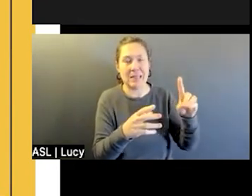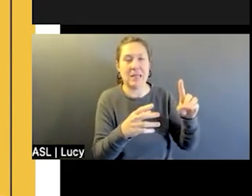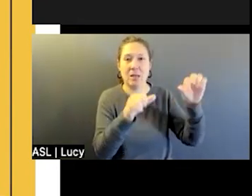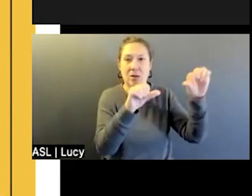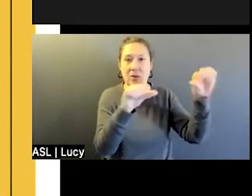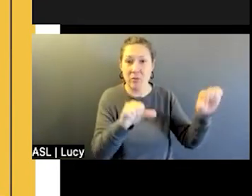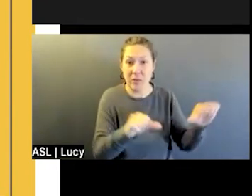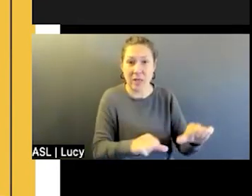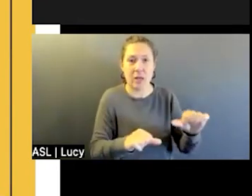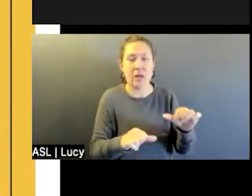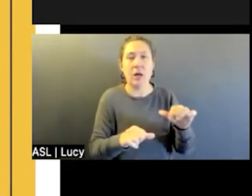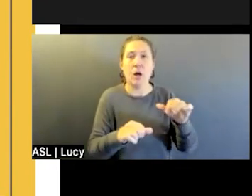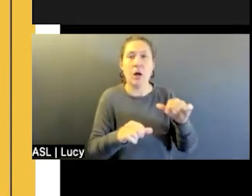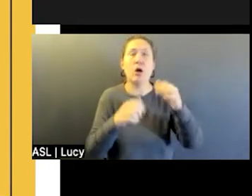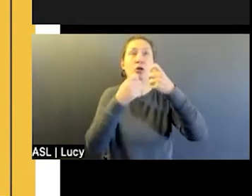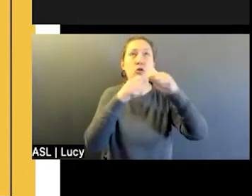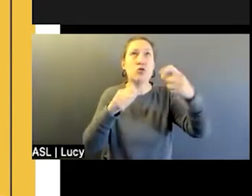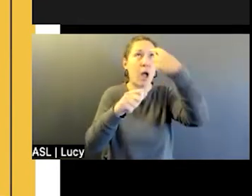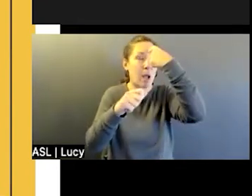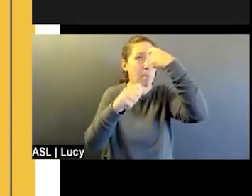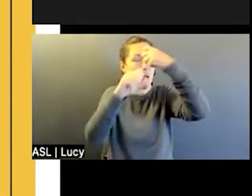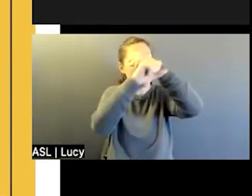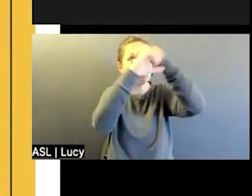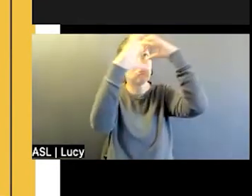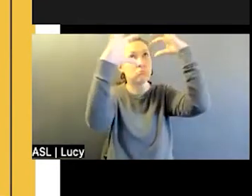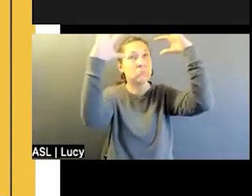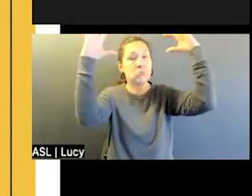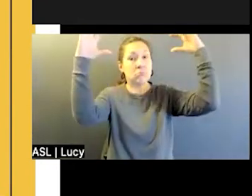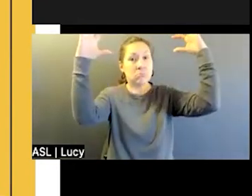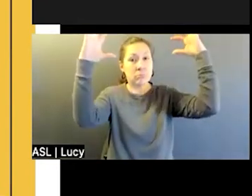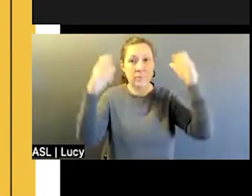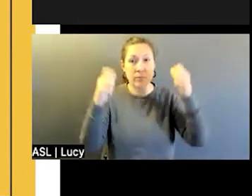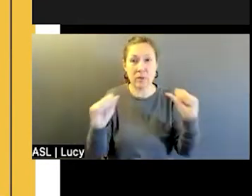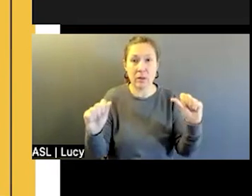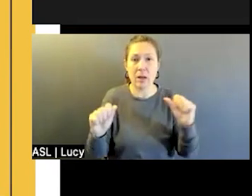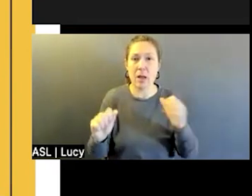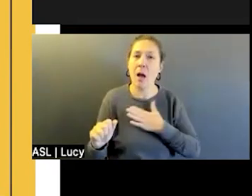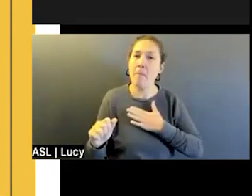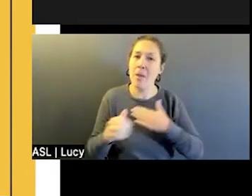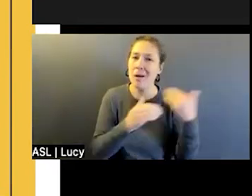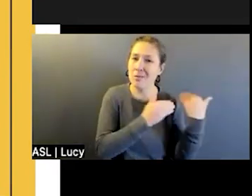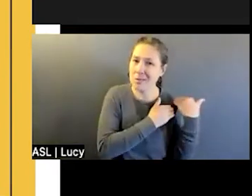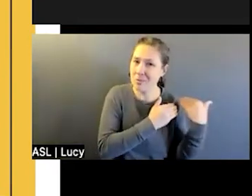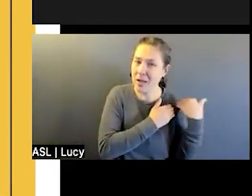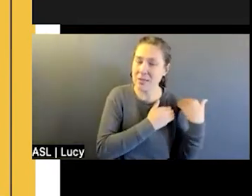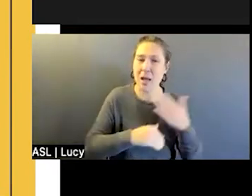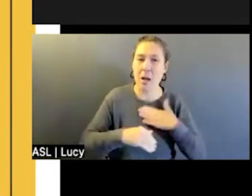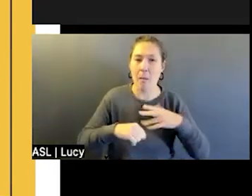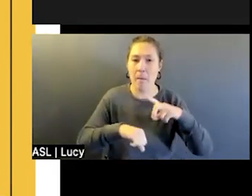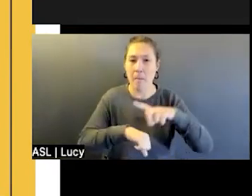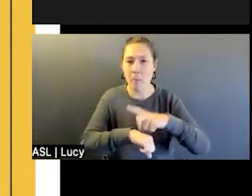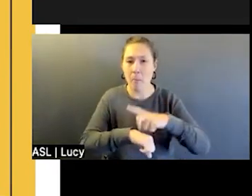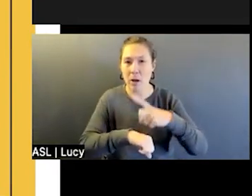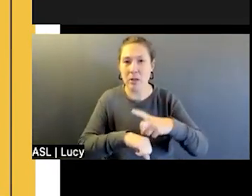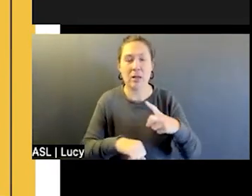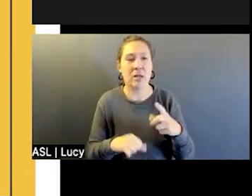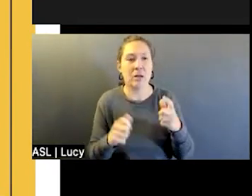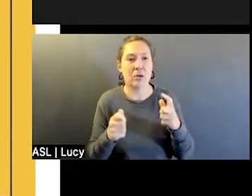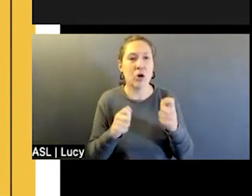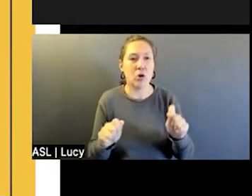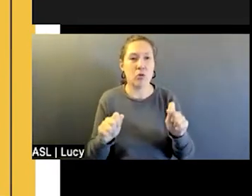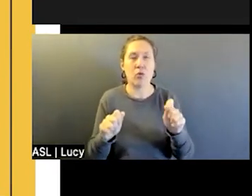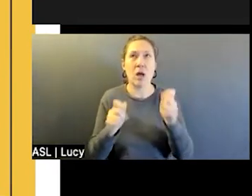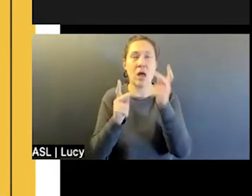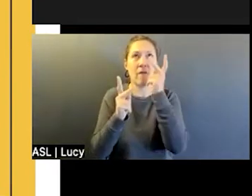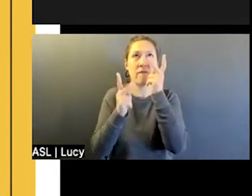or her mind. And my duty was to find, my job in this case was to visualize